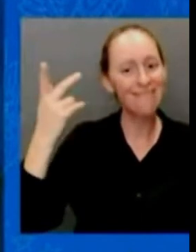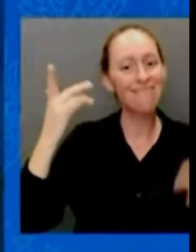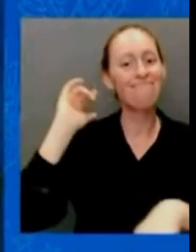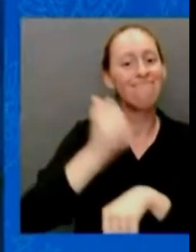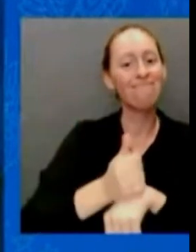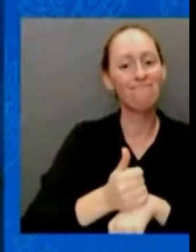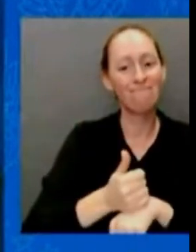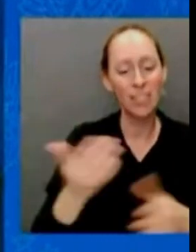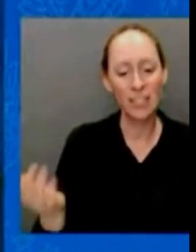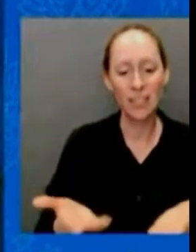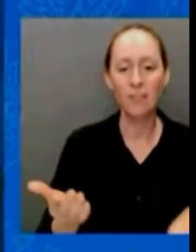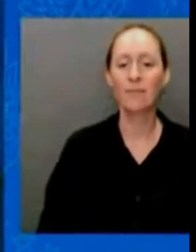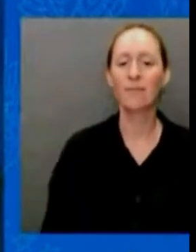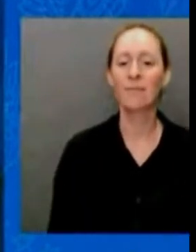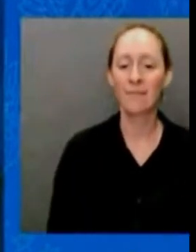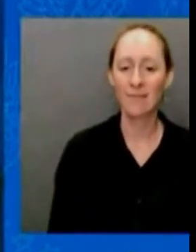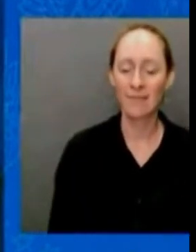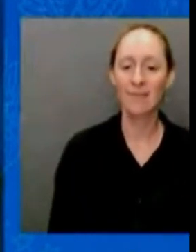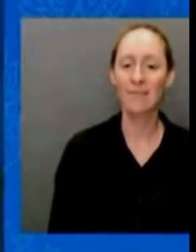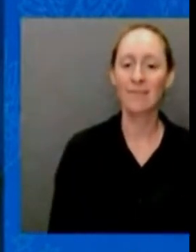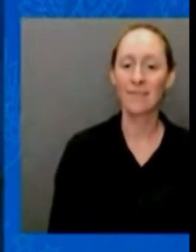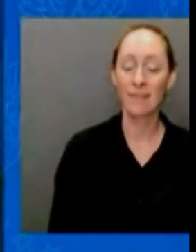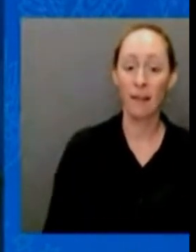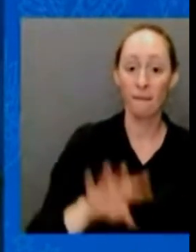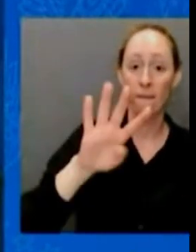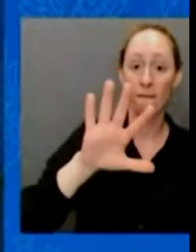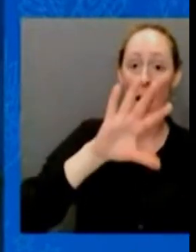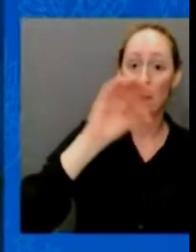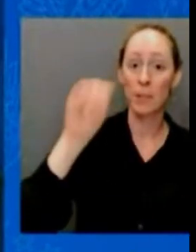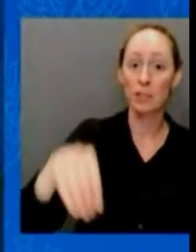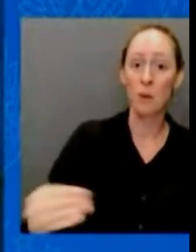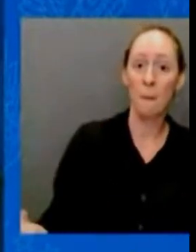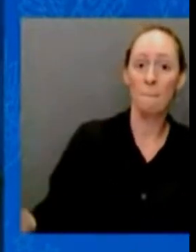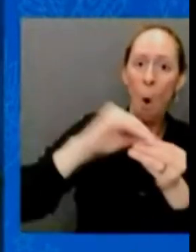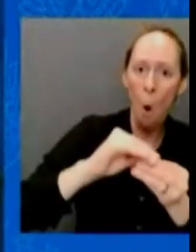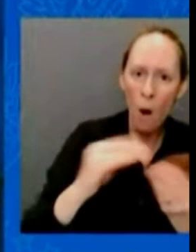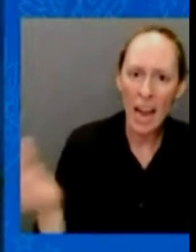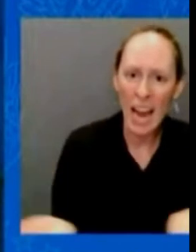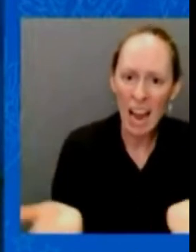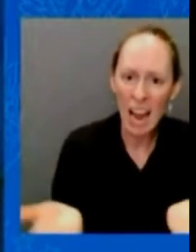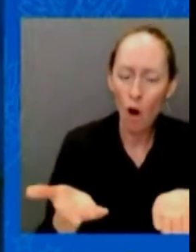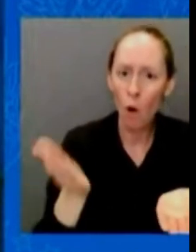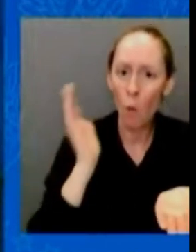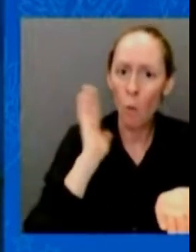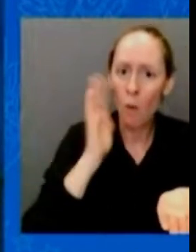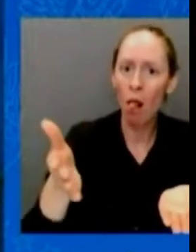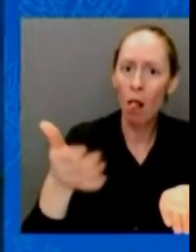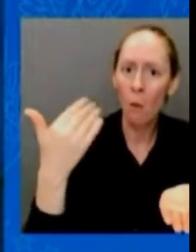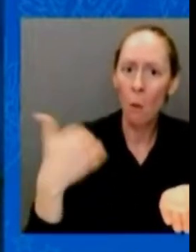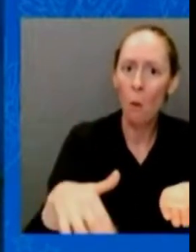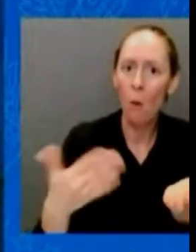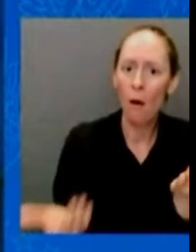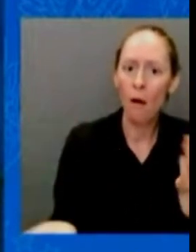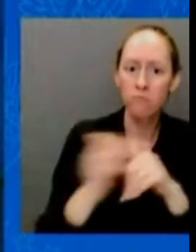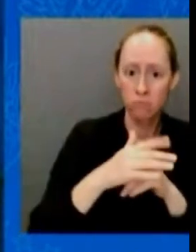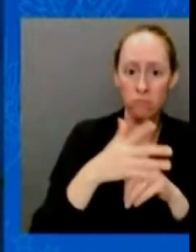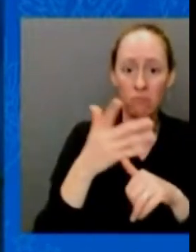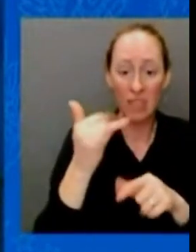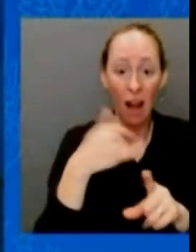higher. US sites were simply unable to compete effectively against these